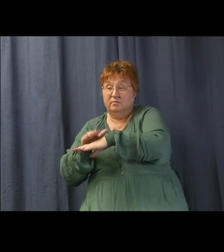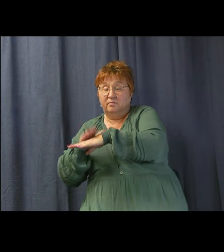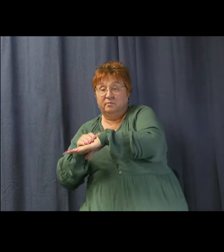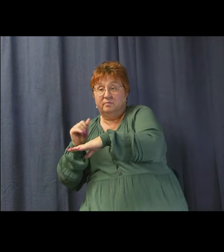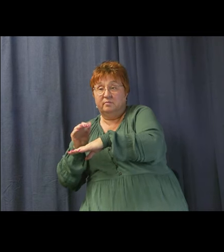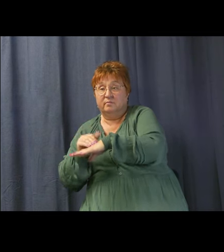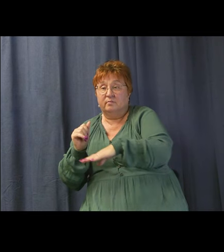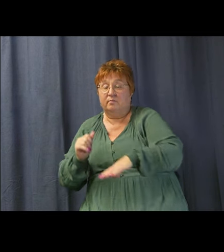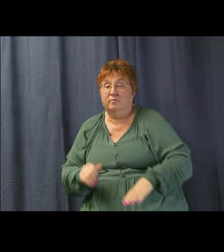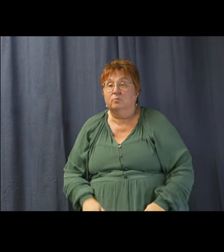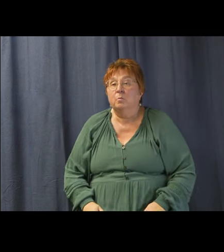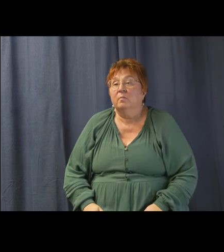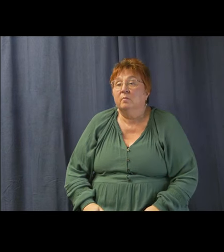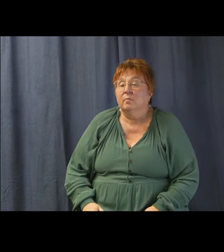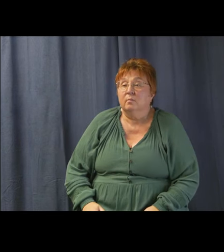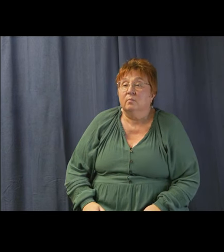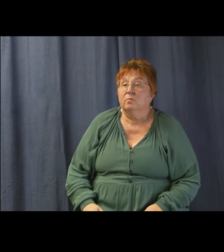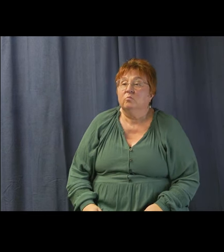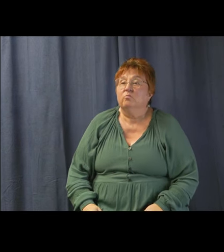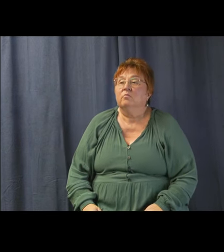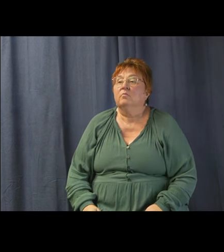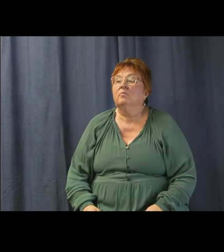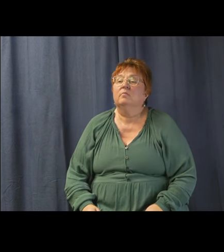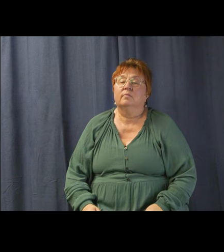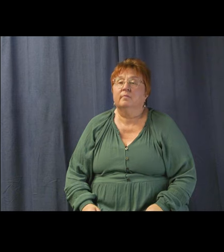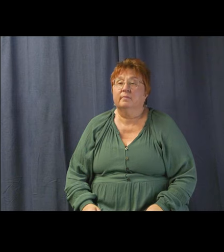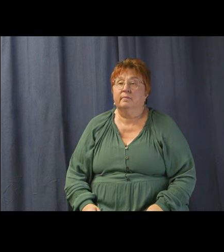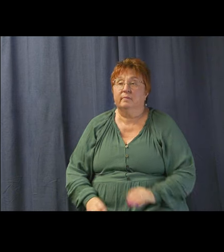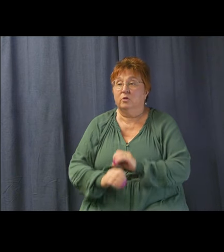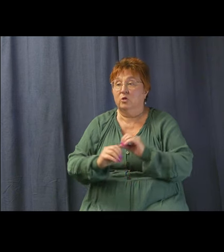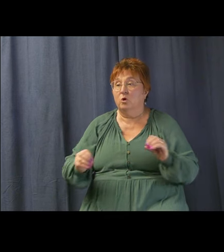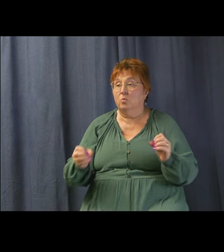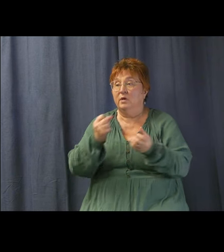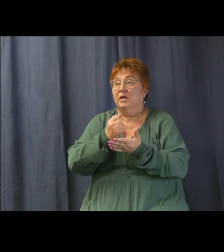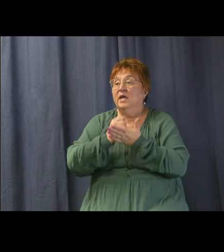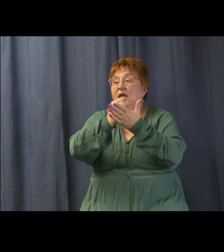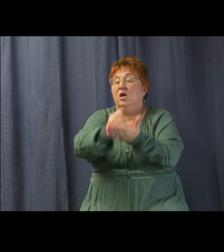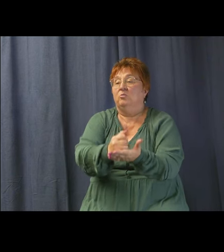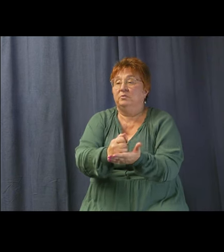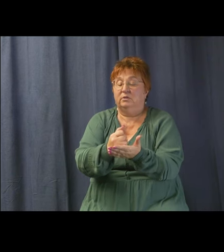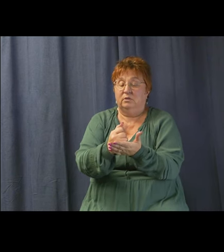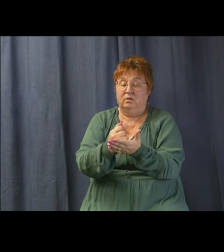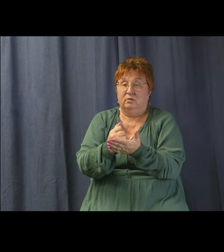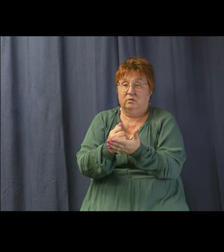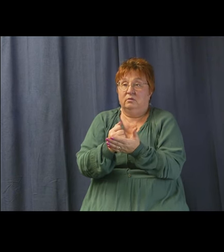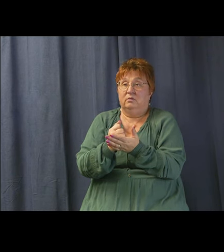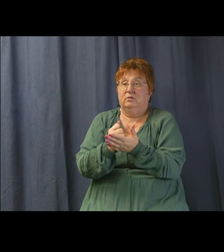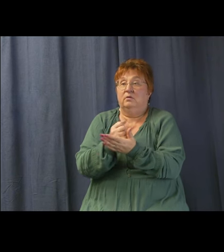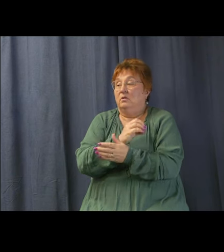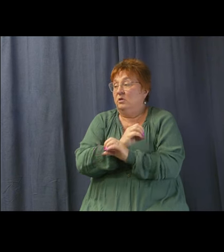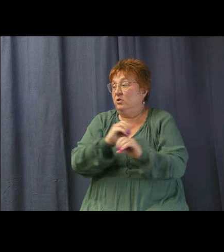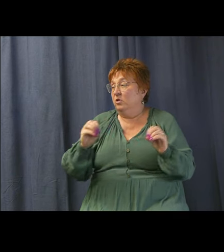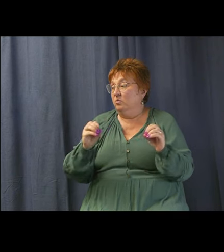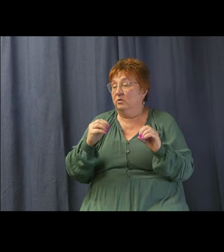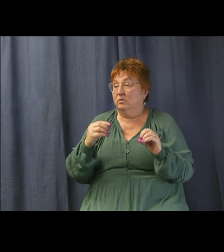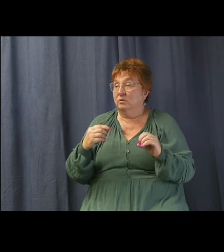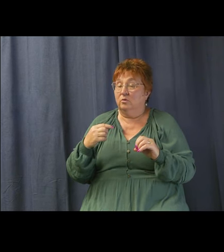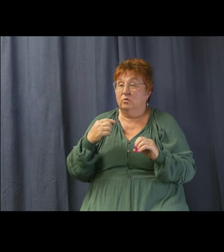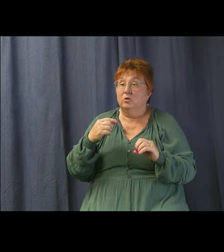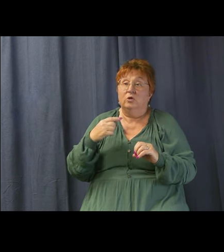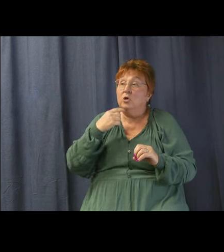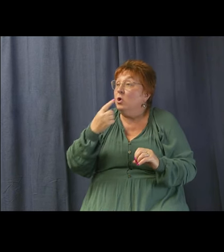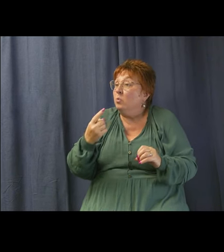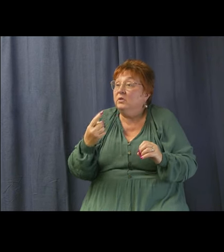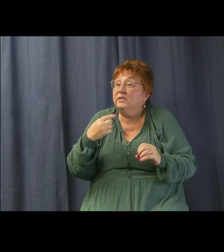hid in prison houses. They are prey, and no one delivers them for a spoil. But no one is saying,